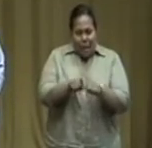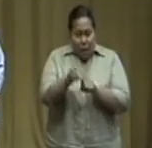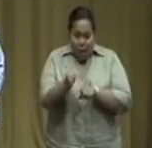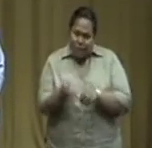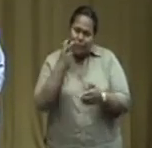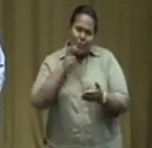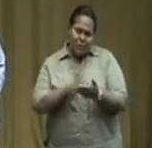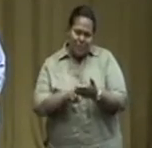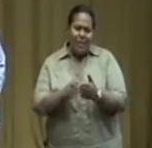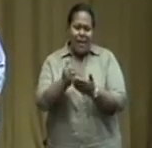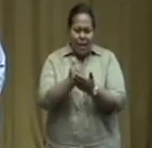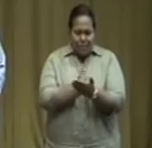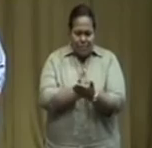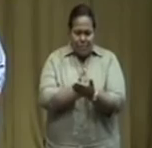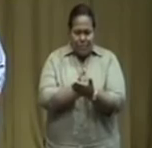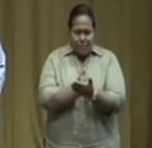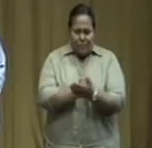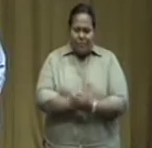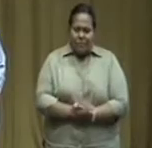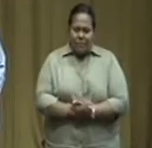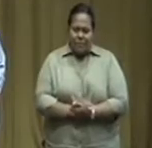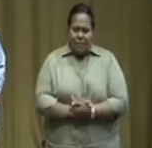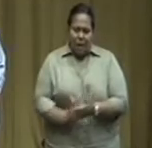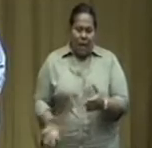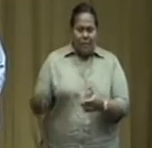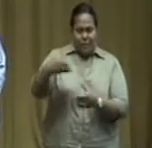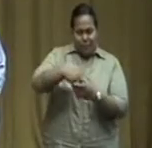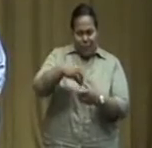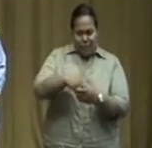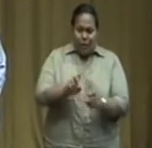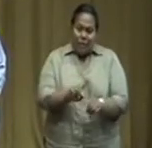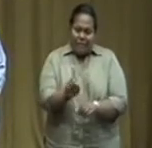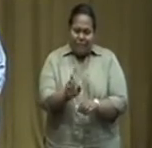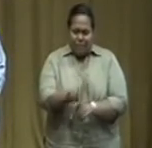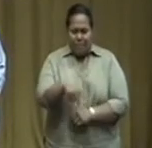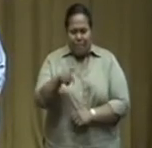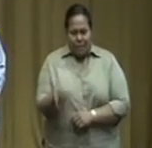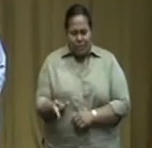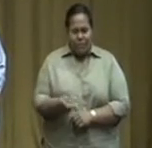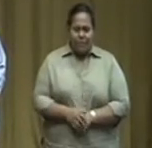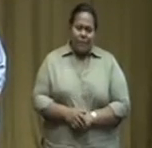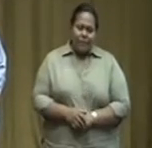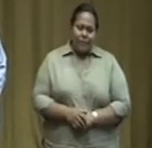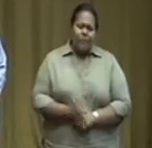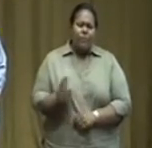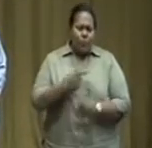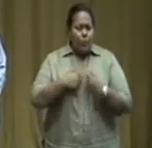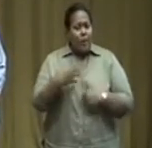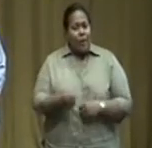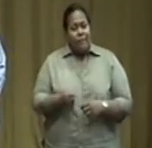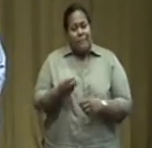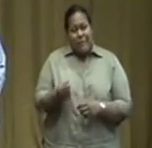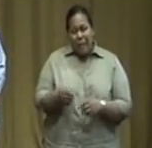registered accounts are actually engaging on the different pages. We've had some